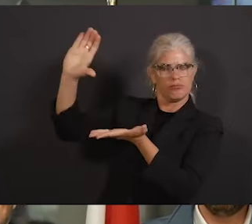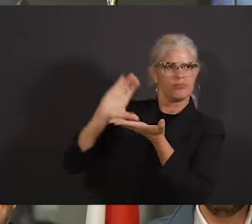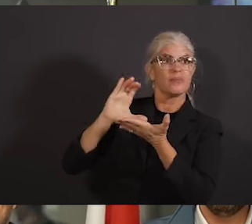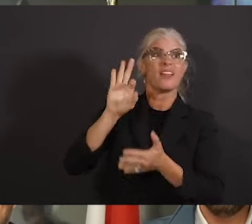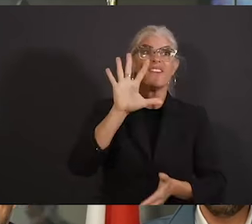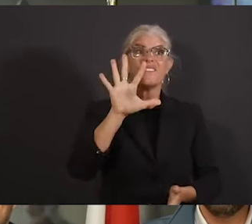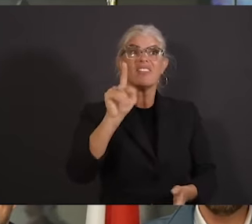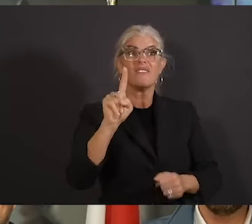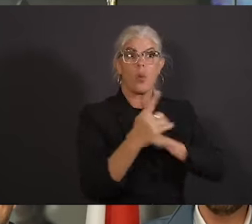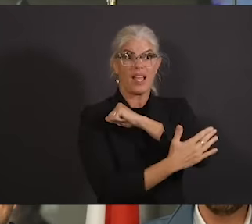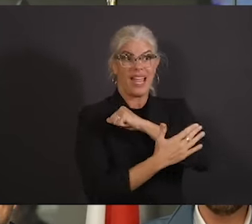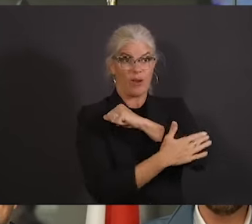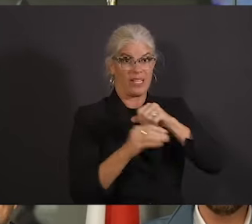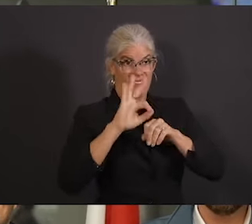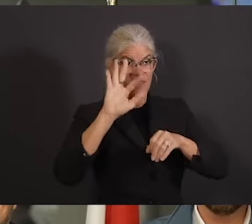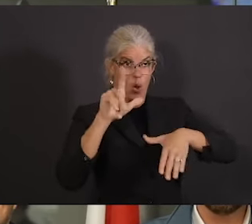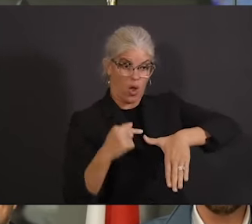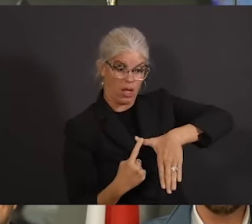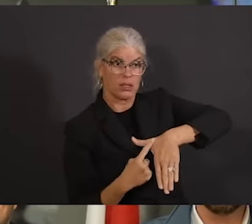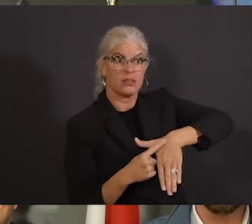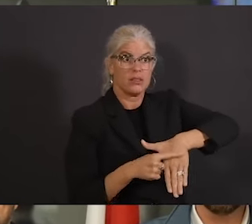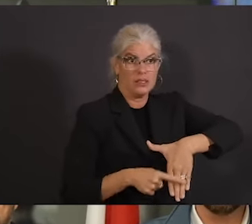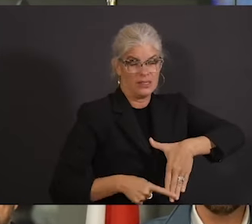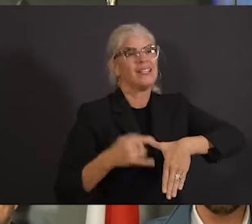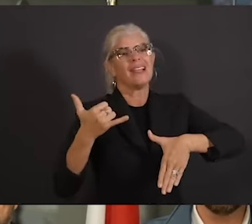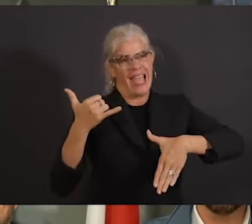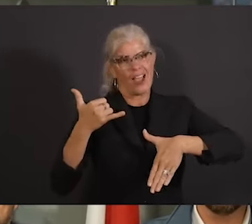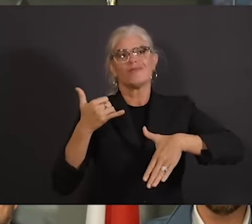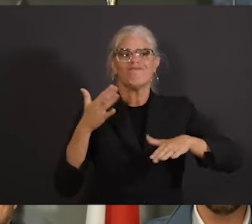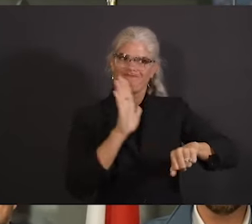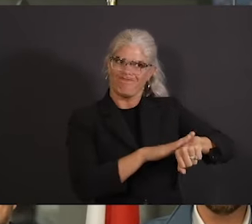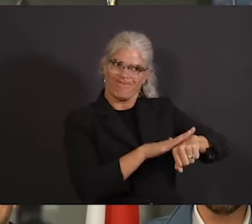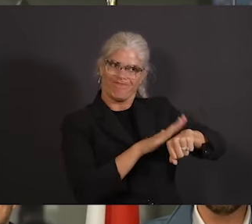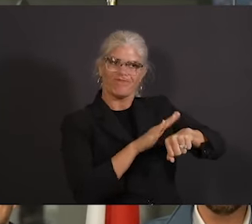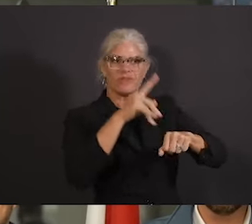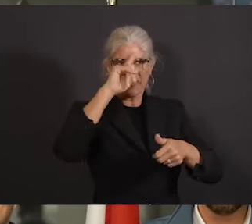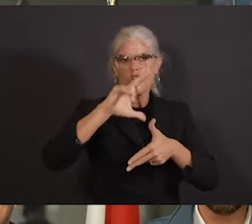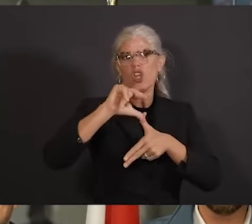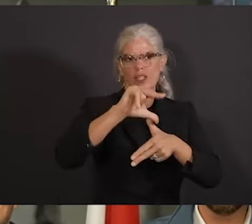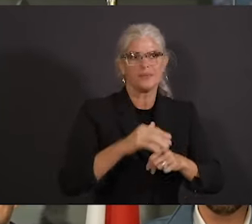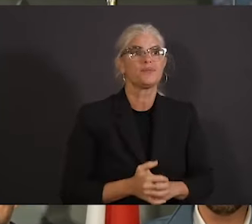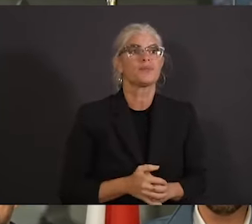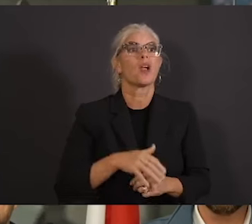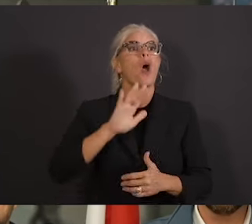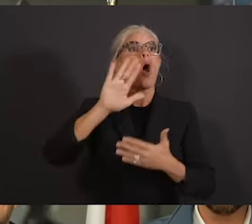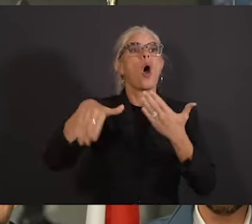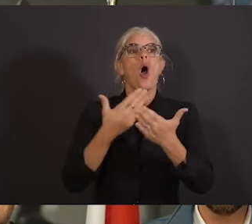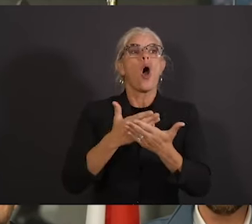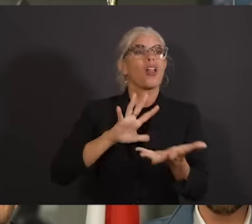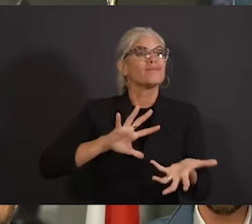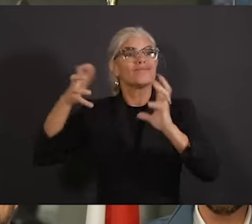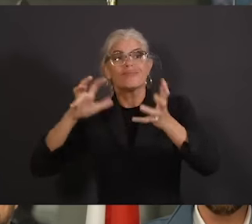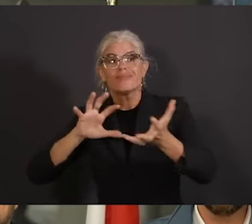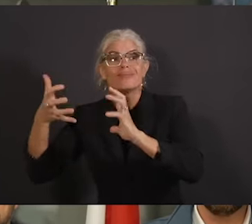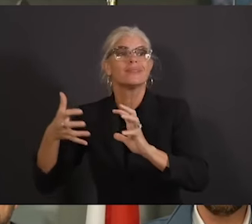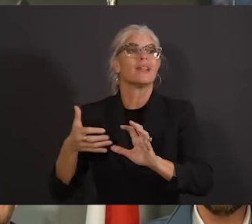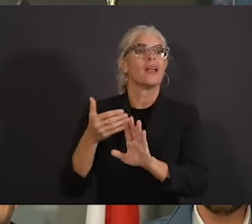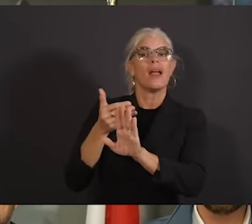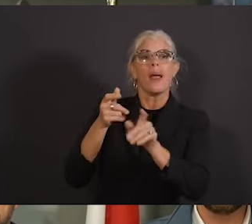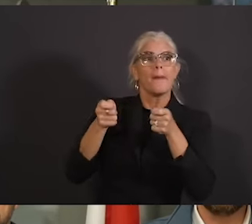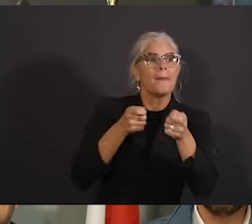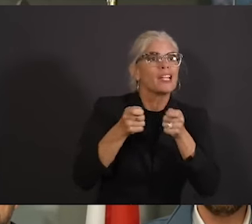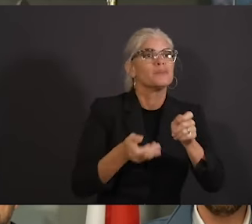emergency. The executive order that I signed over the weekend also orders all disaster debris management sites and landfills to